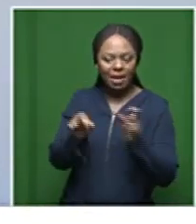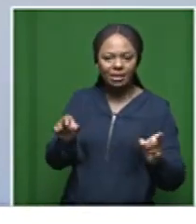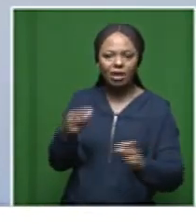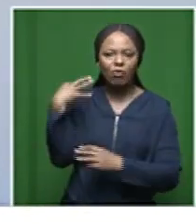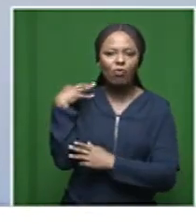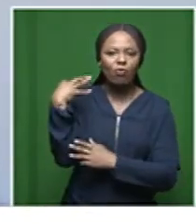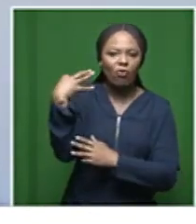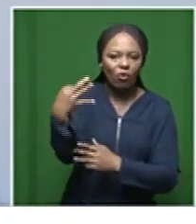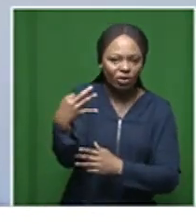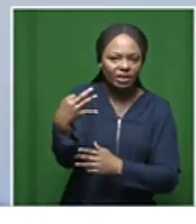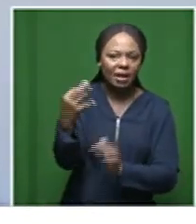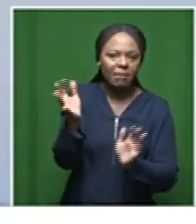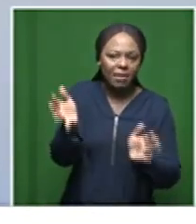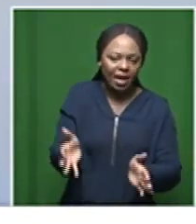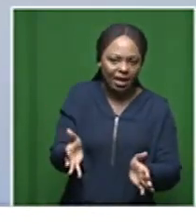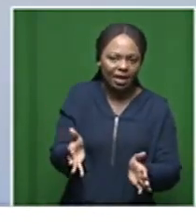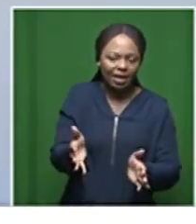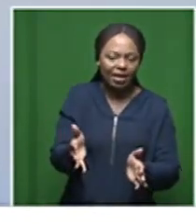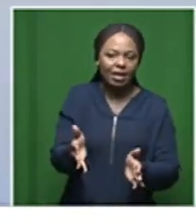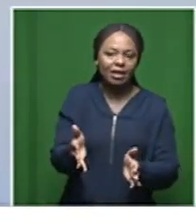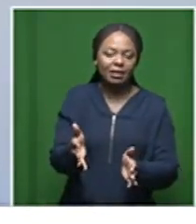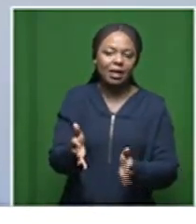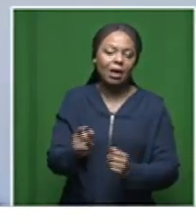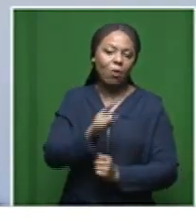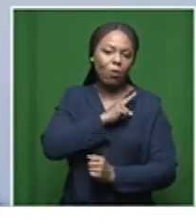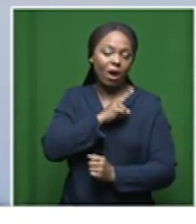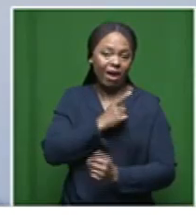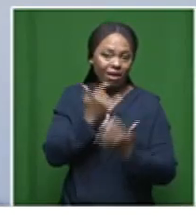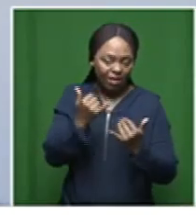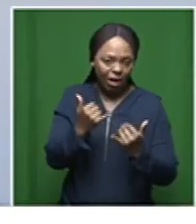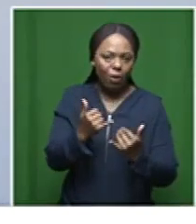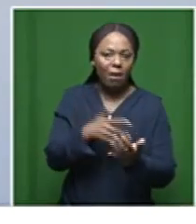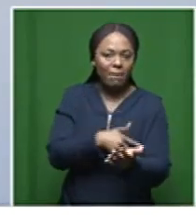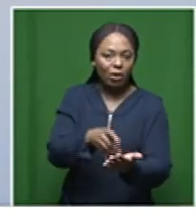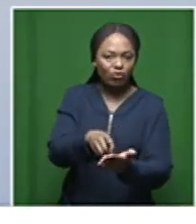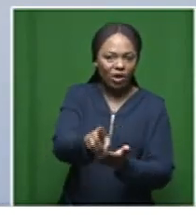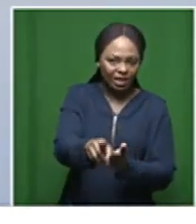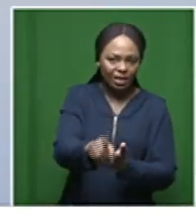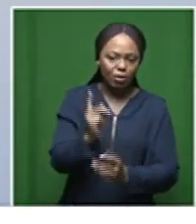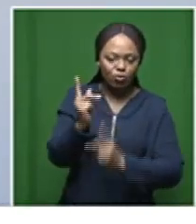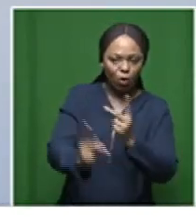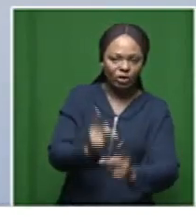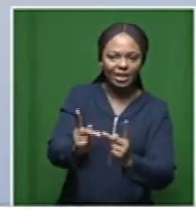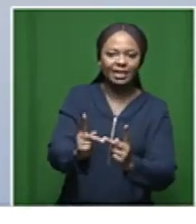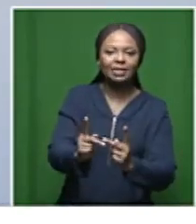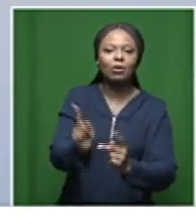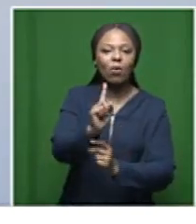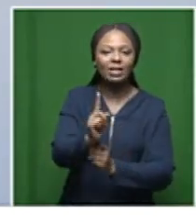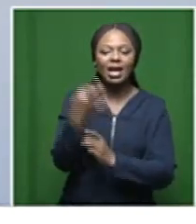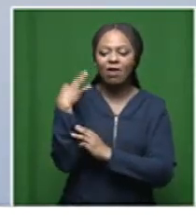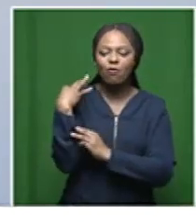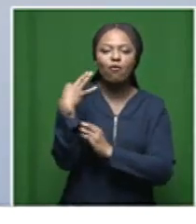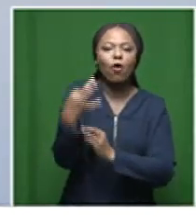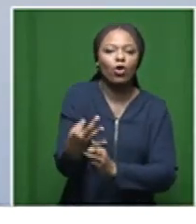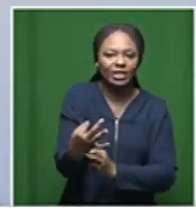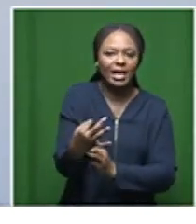the incentives. That is the primary reason why the process of blood donation really is voluntary. It's one of the key